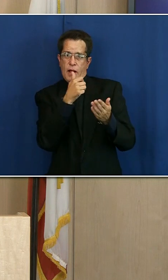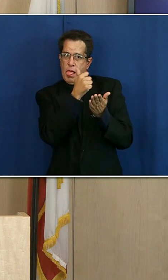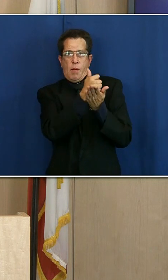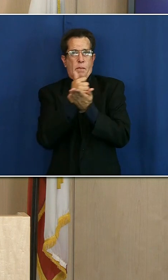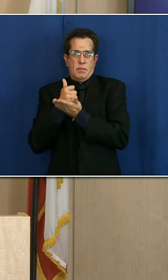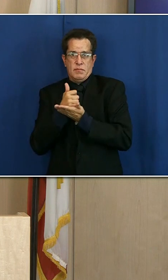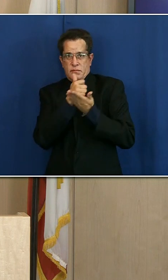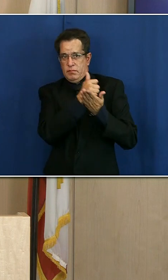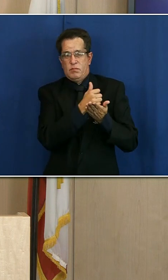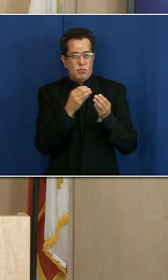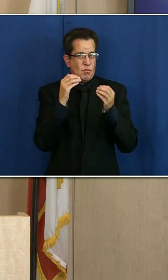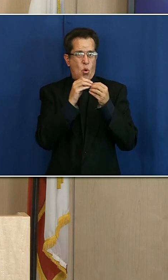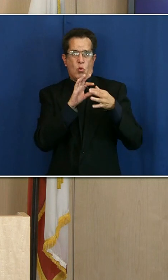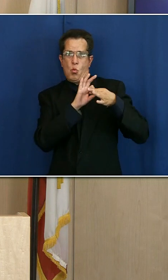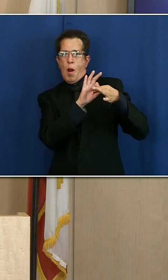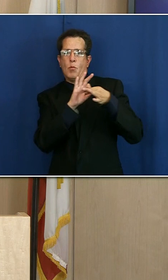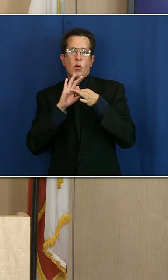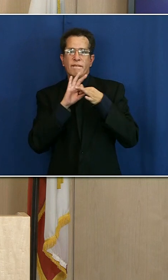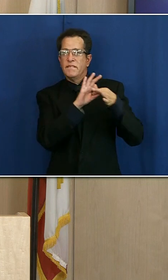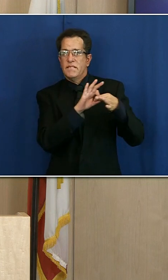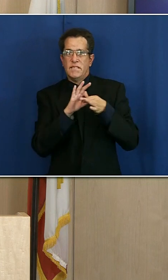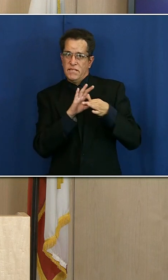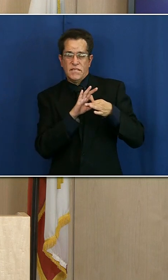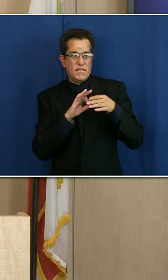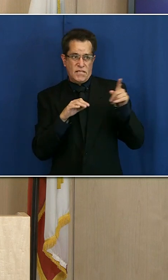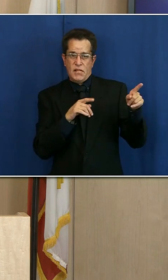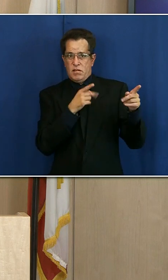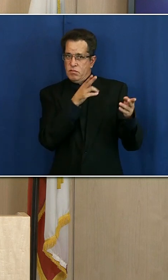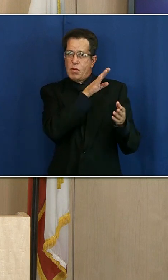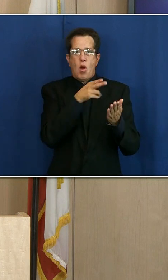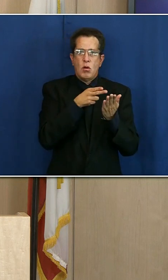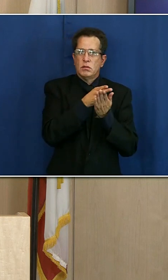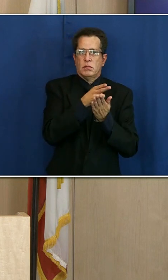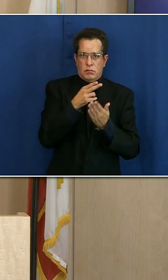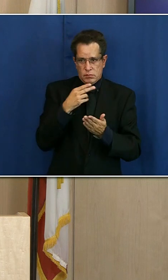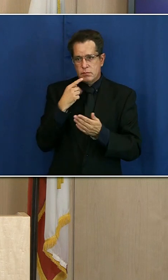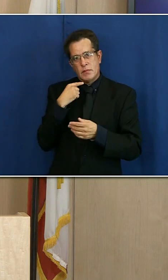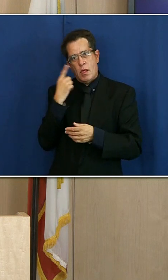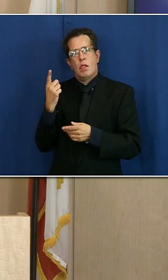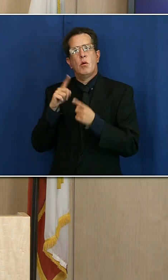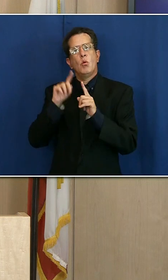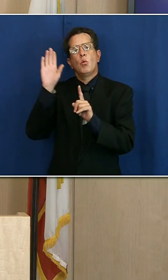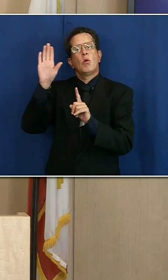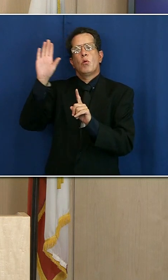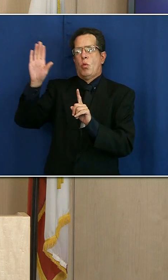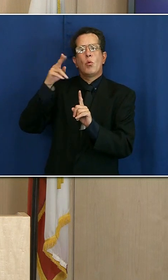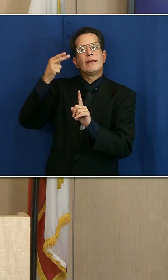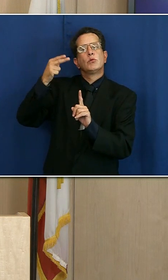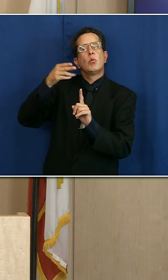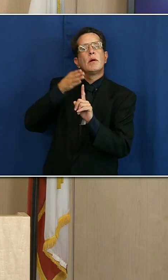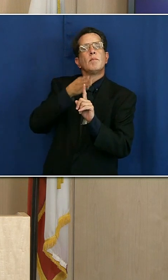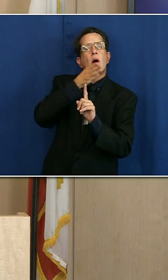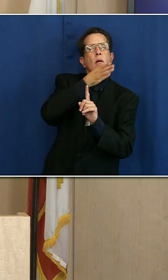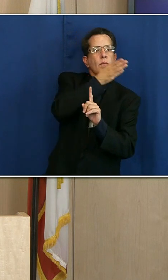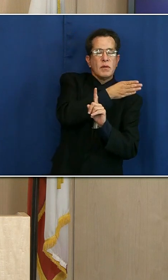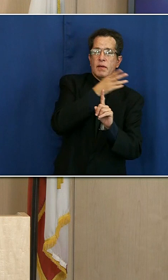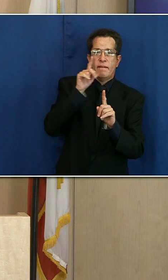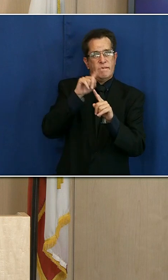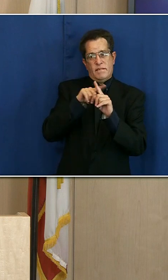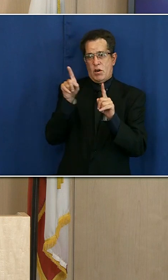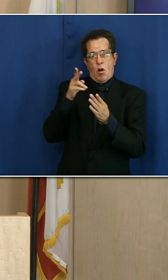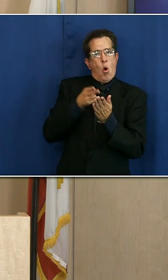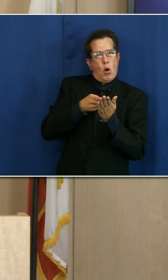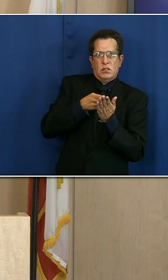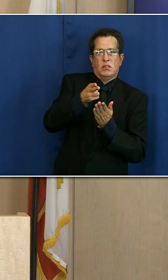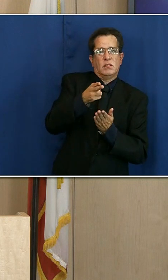the average individuals that we deal with in terms of telling us about their activities, telling us about their close contacts, being very